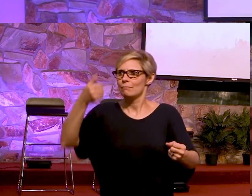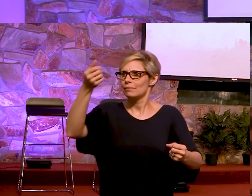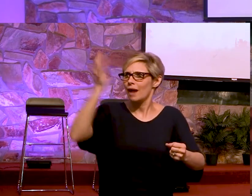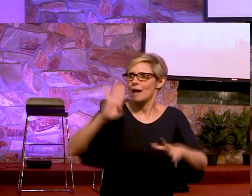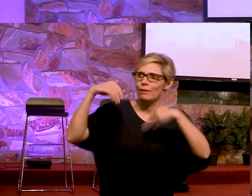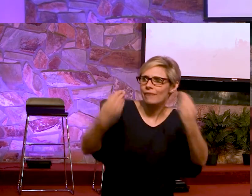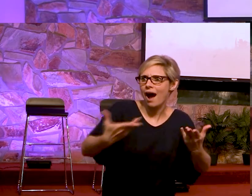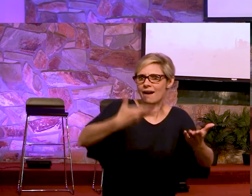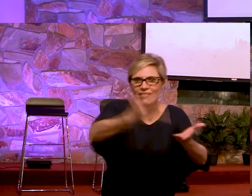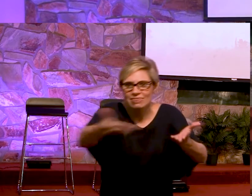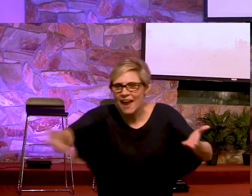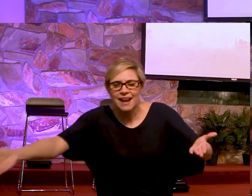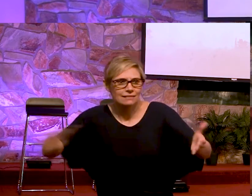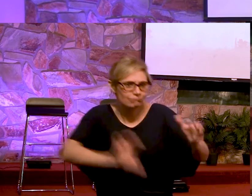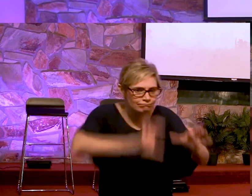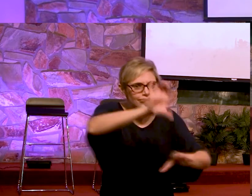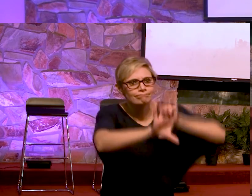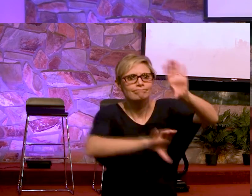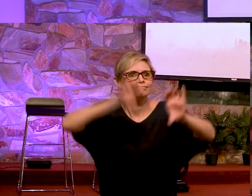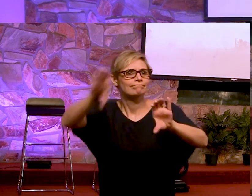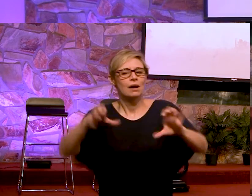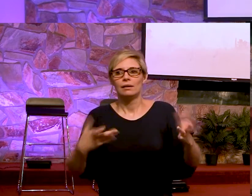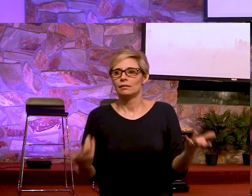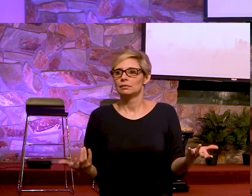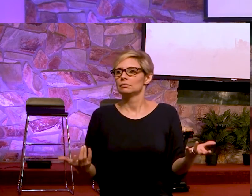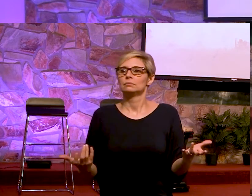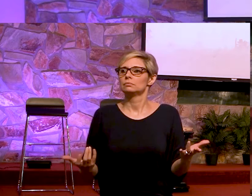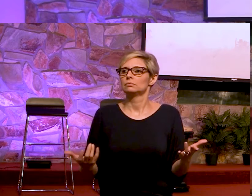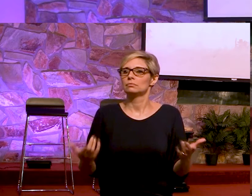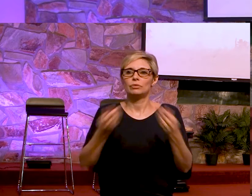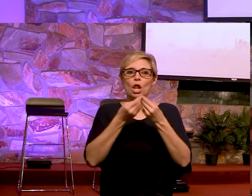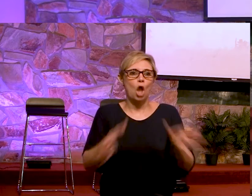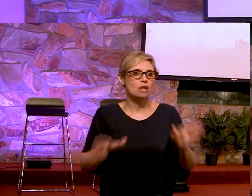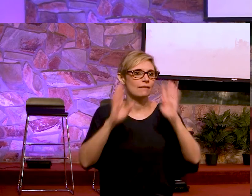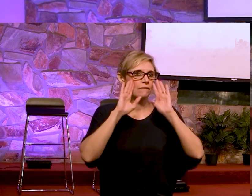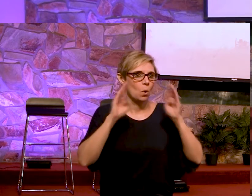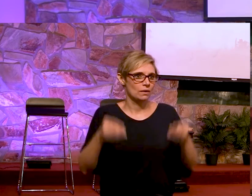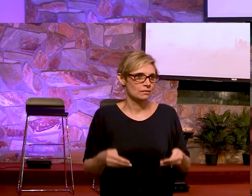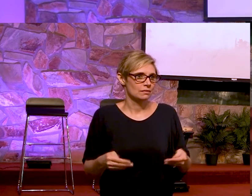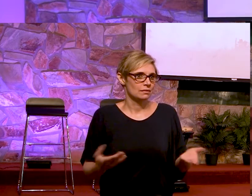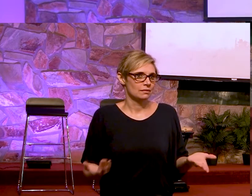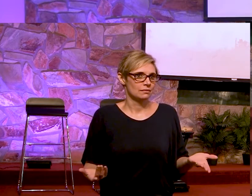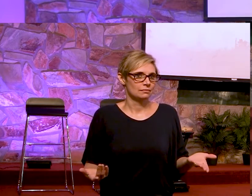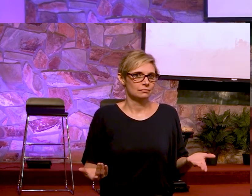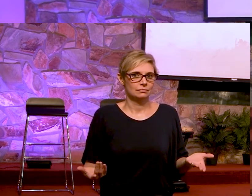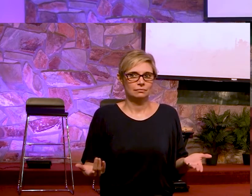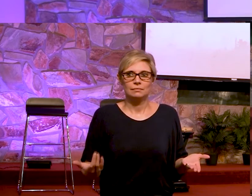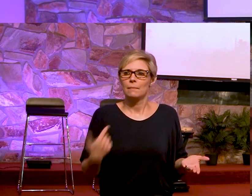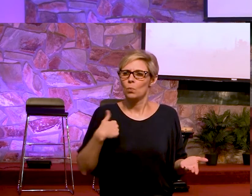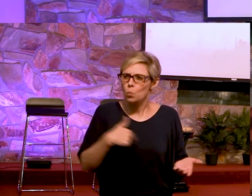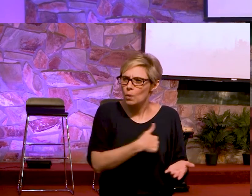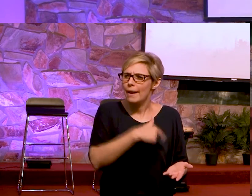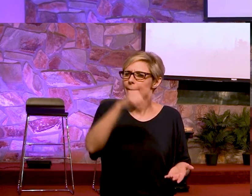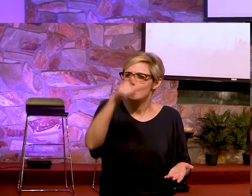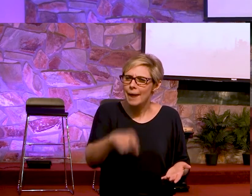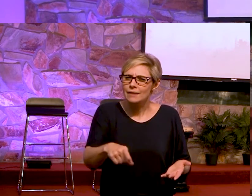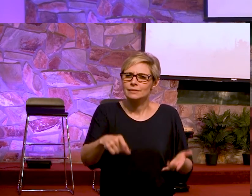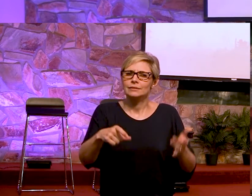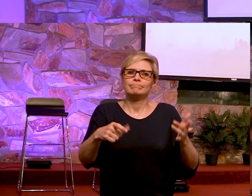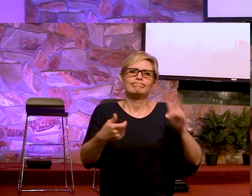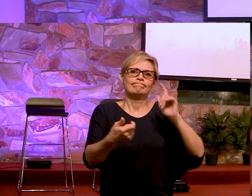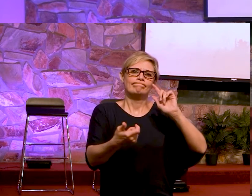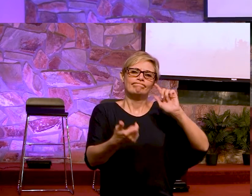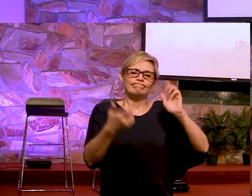life, we have to refocus ourselves on God, refocus our eyes on who He